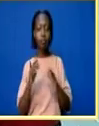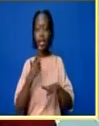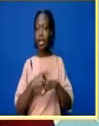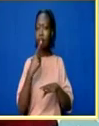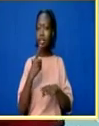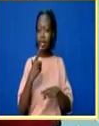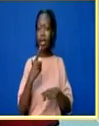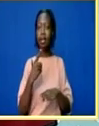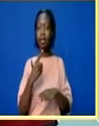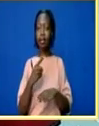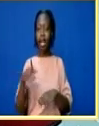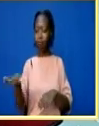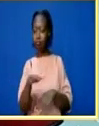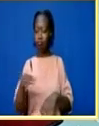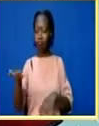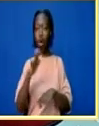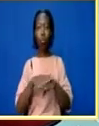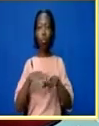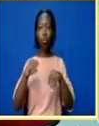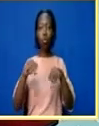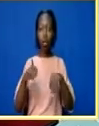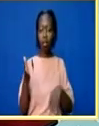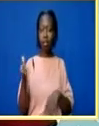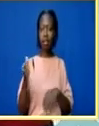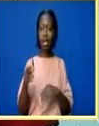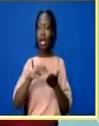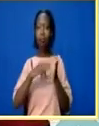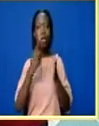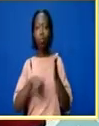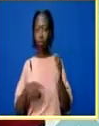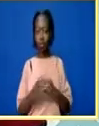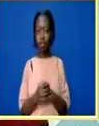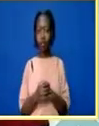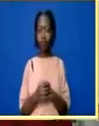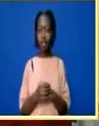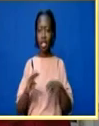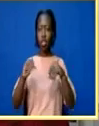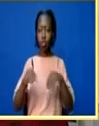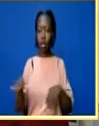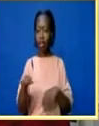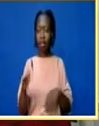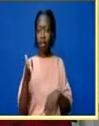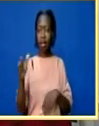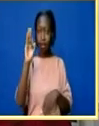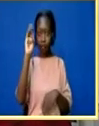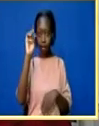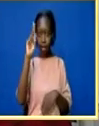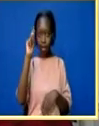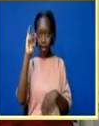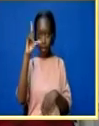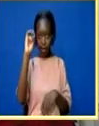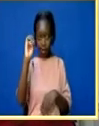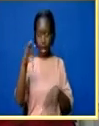top fertile soil. Mm-hmm. What do you mean by top fertile soil? The keyword, fertile soil.